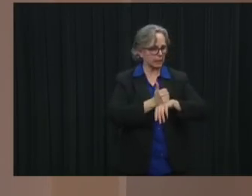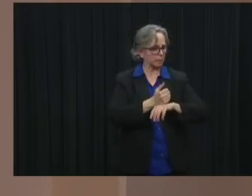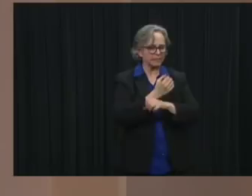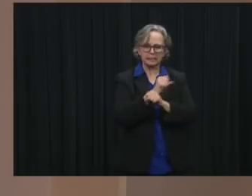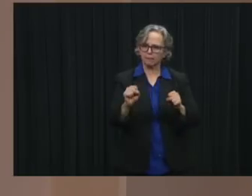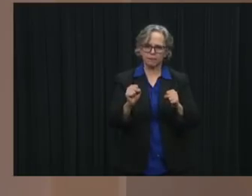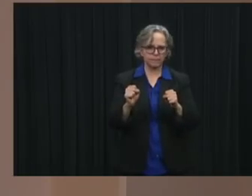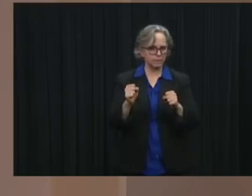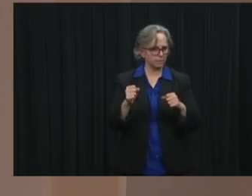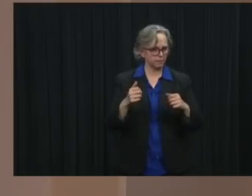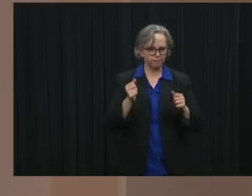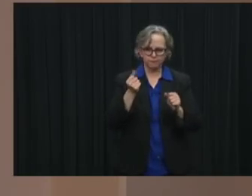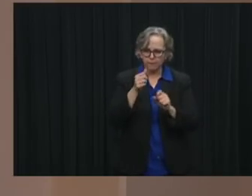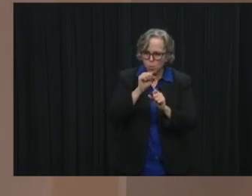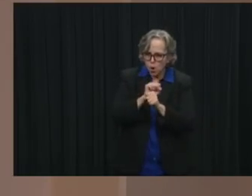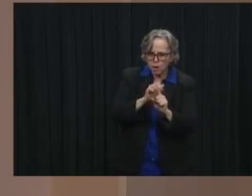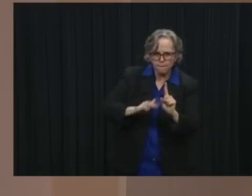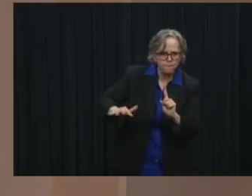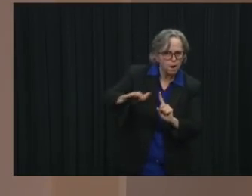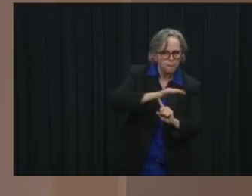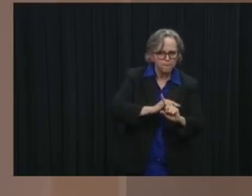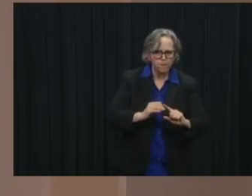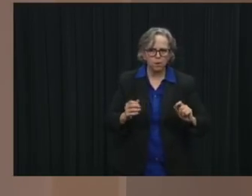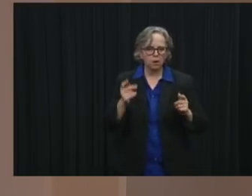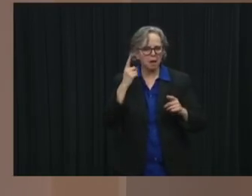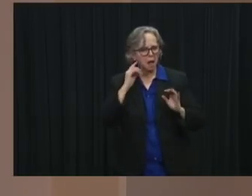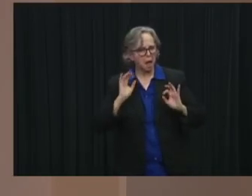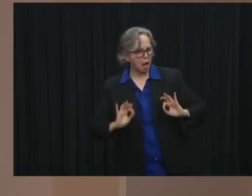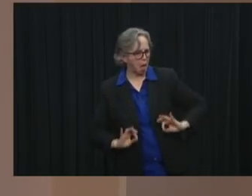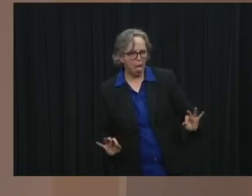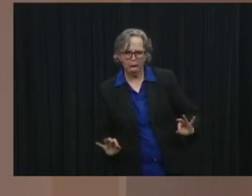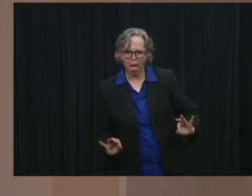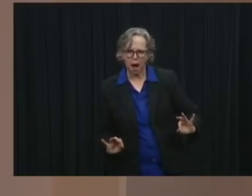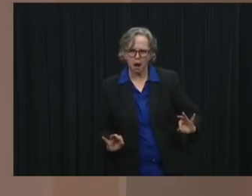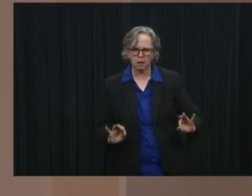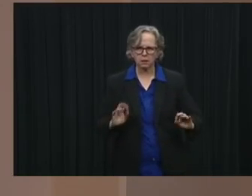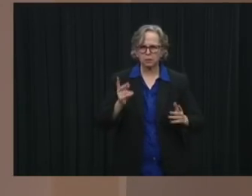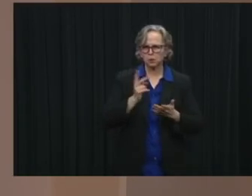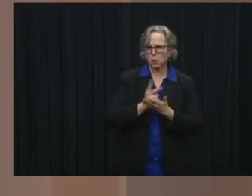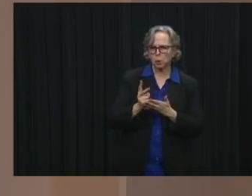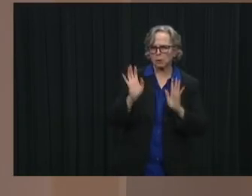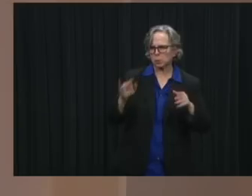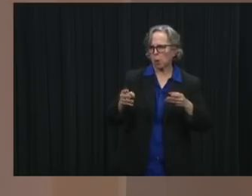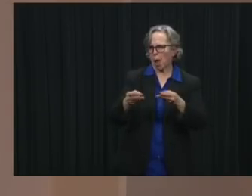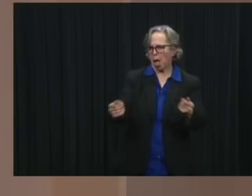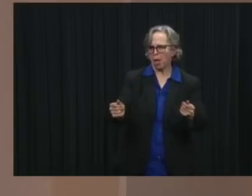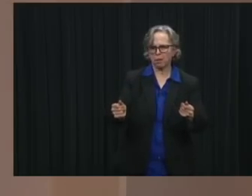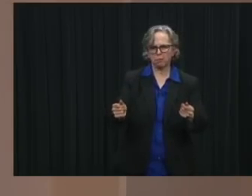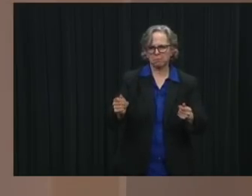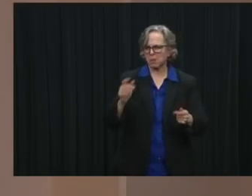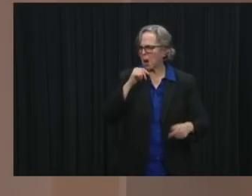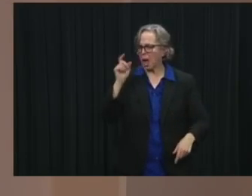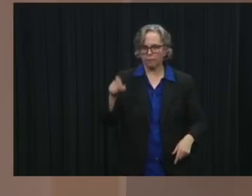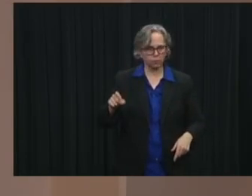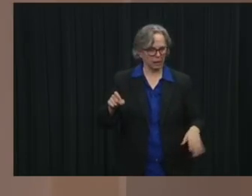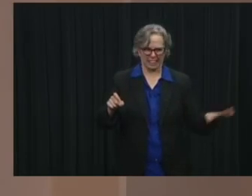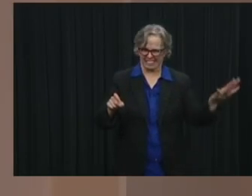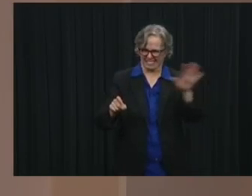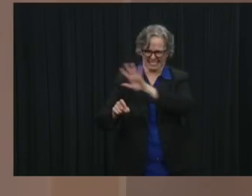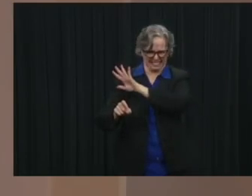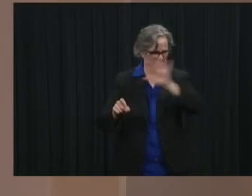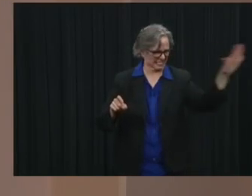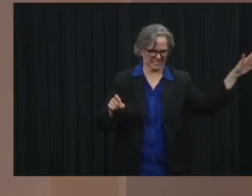go on for 2 weeks and then we're not going to have to create a safe work environment, that's not the case. The safe work